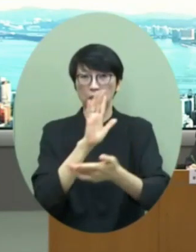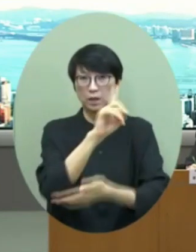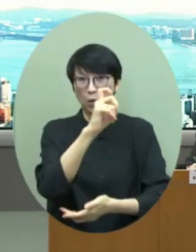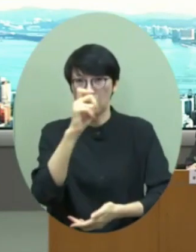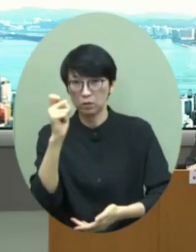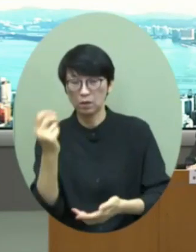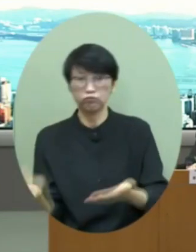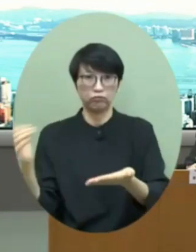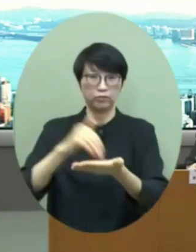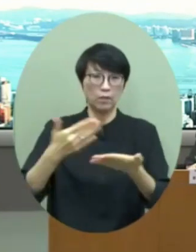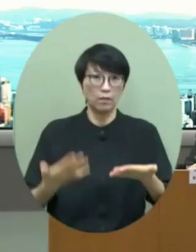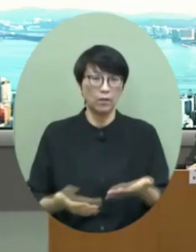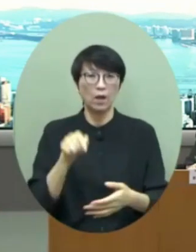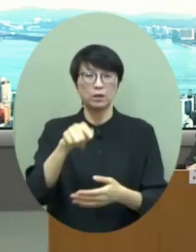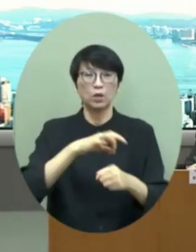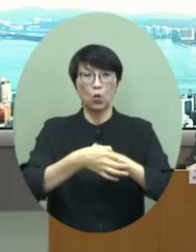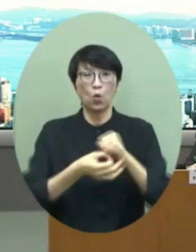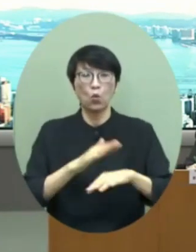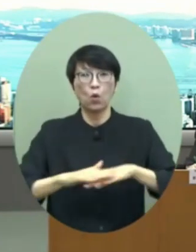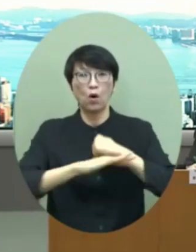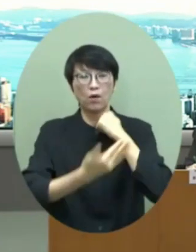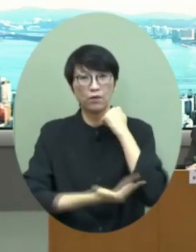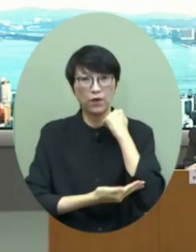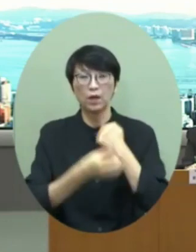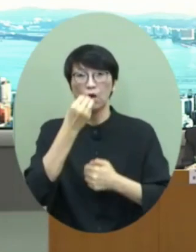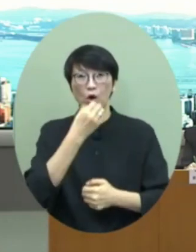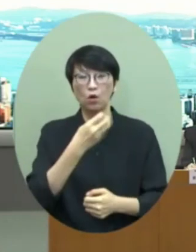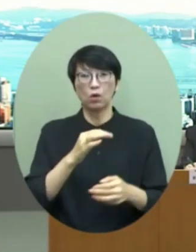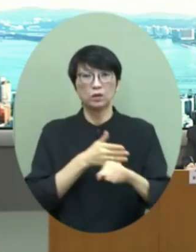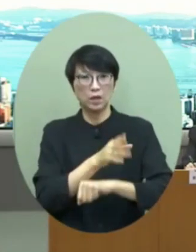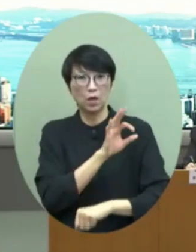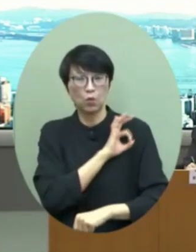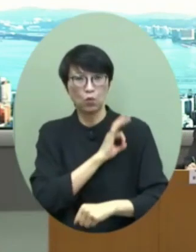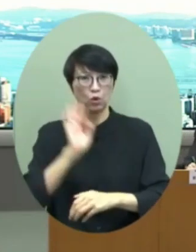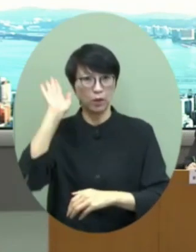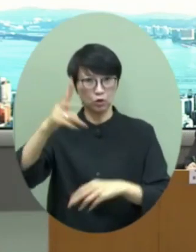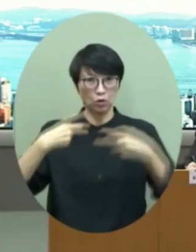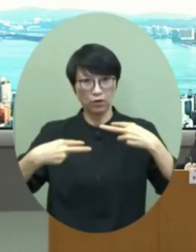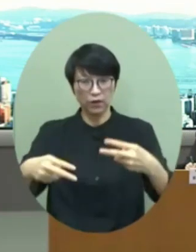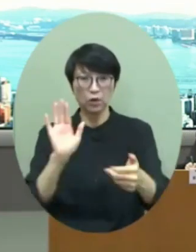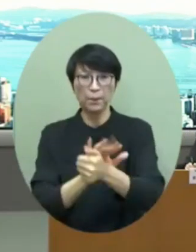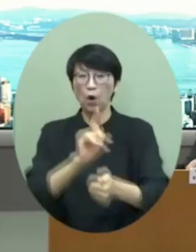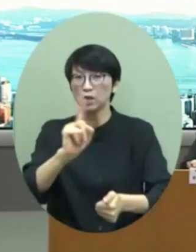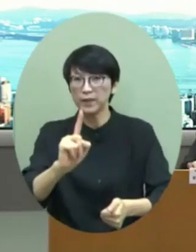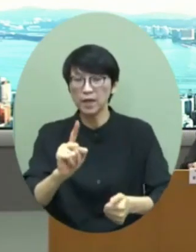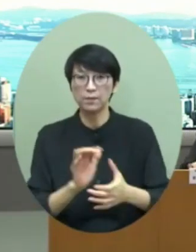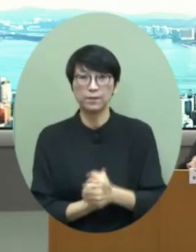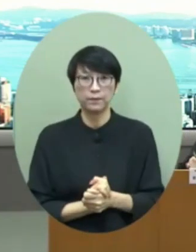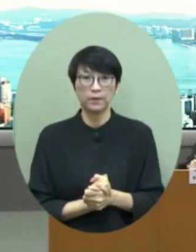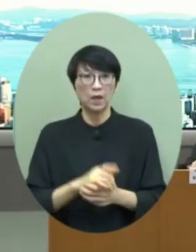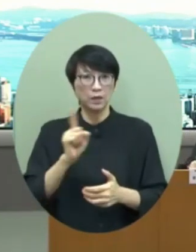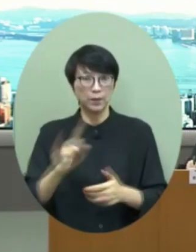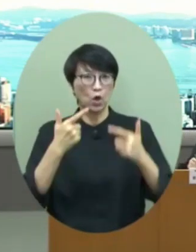the MPC actually chose to pass the national security law on the eve of